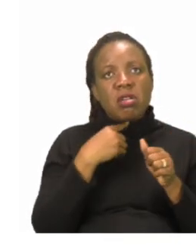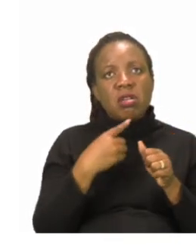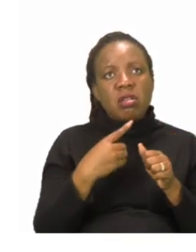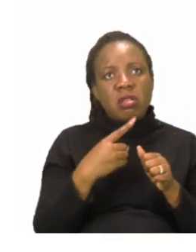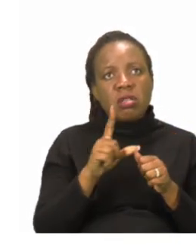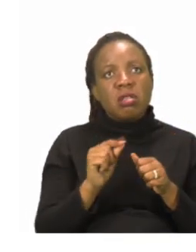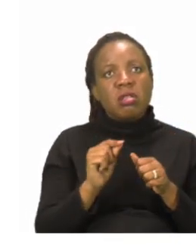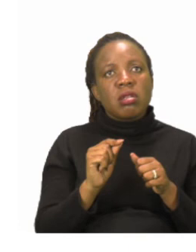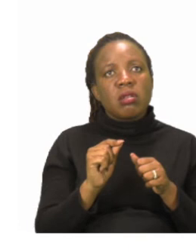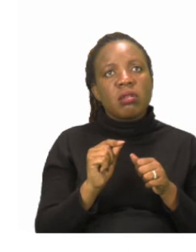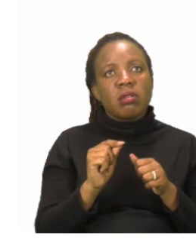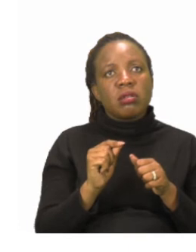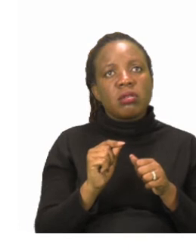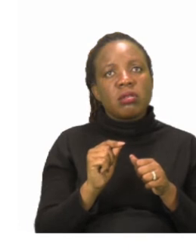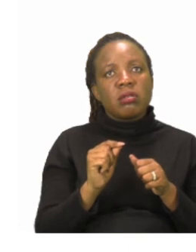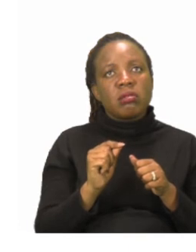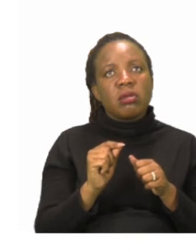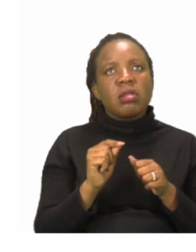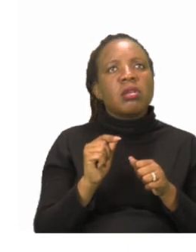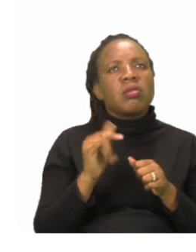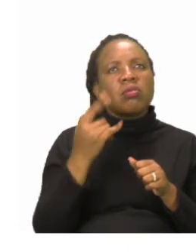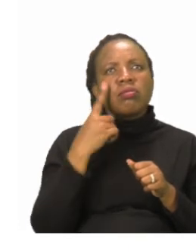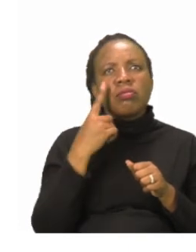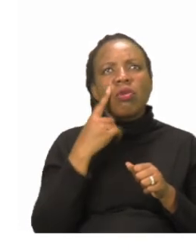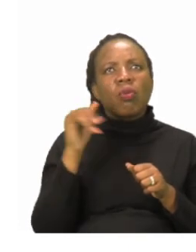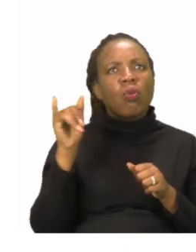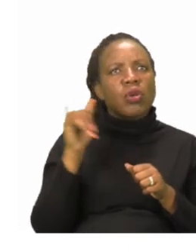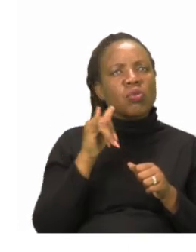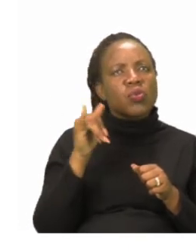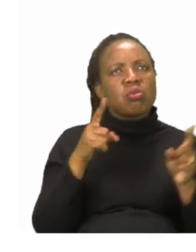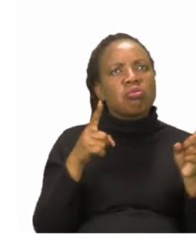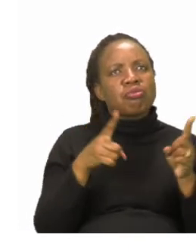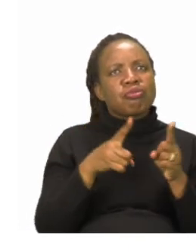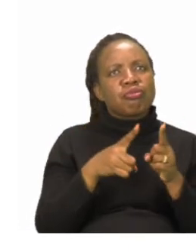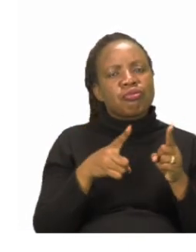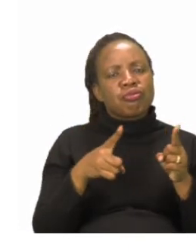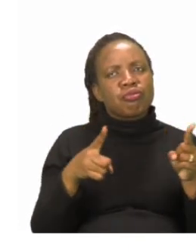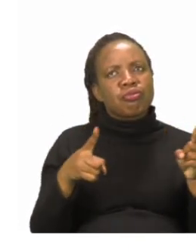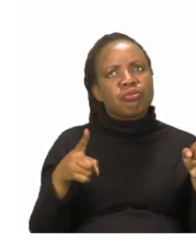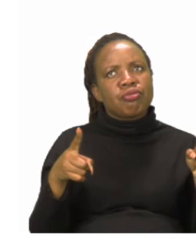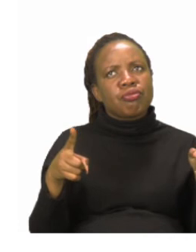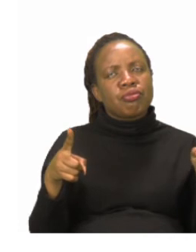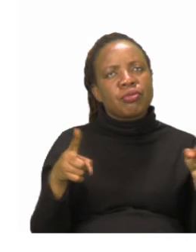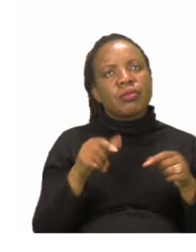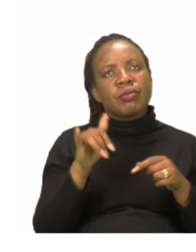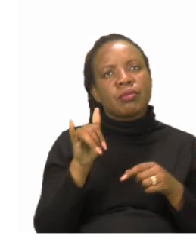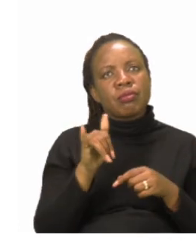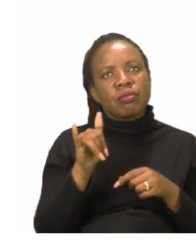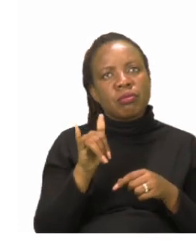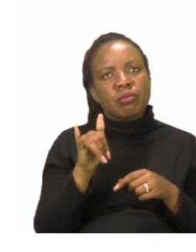here you have to look at the longest object, or find the longest object and write it in